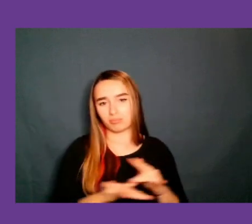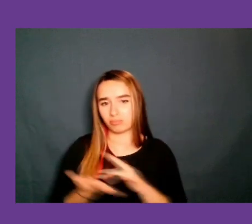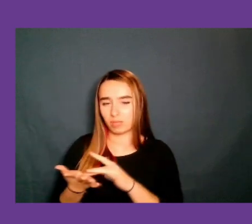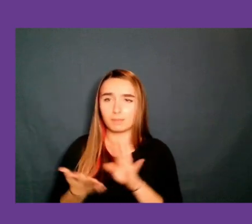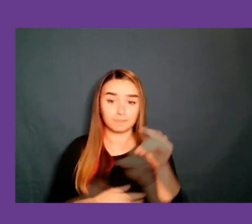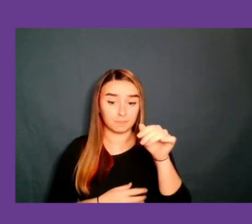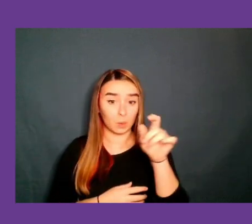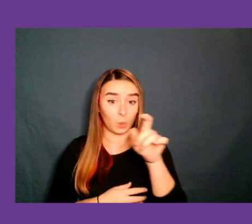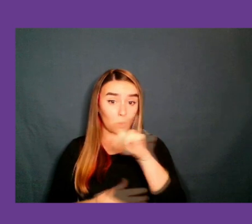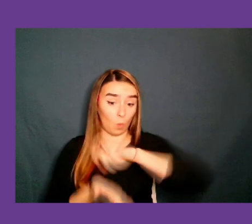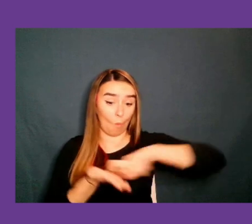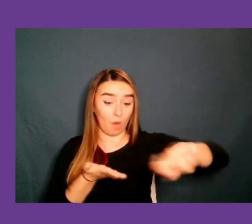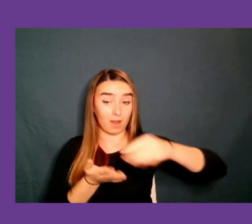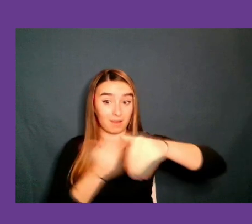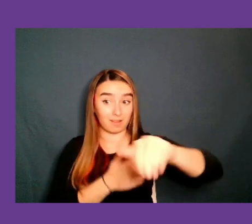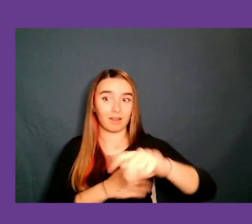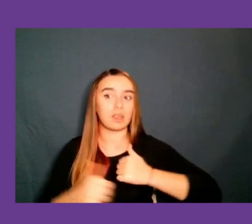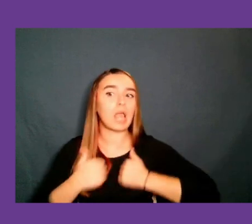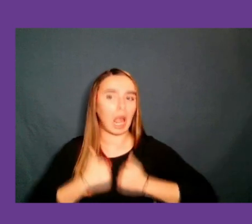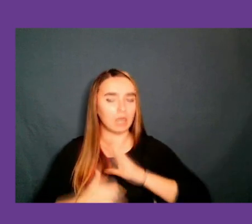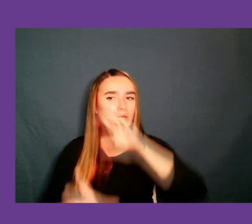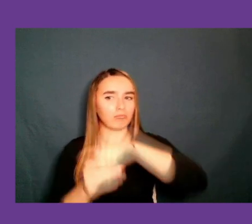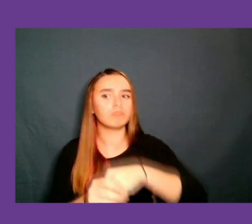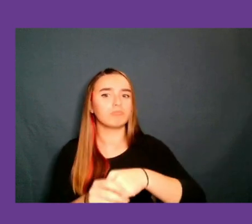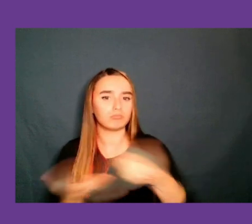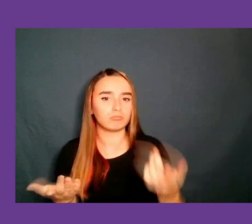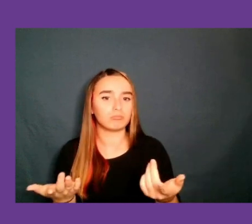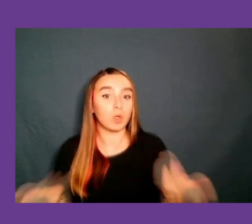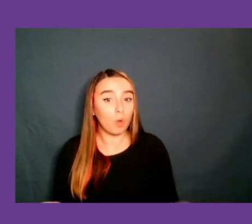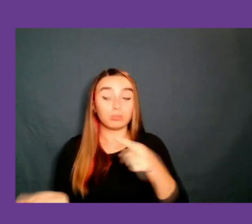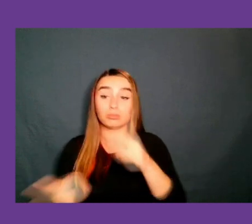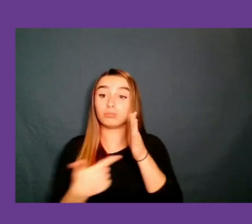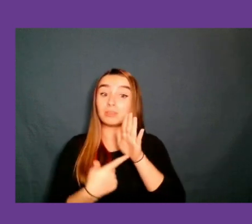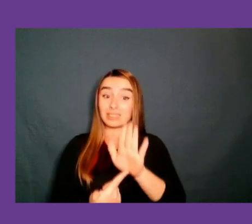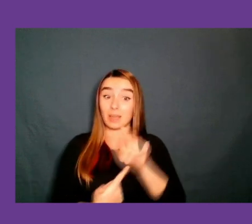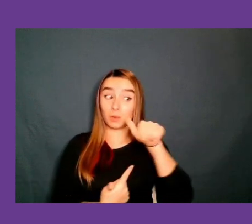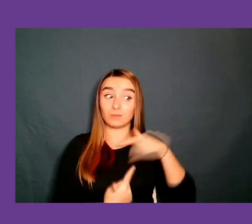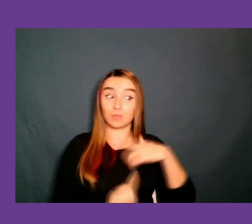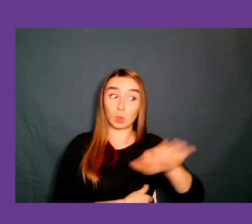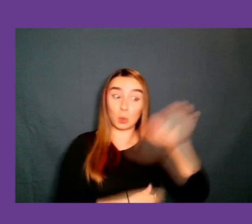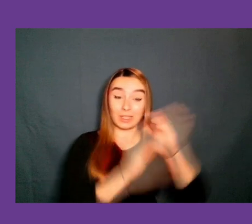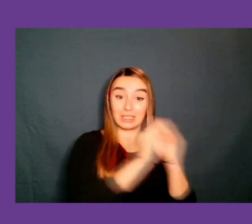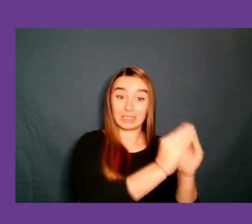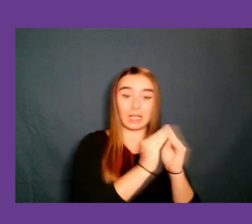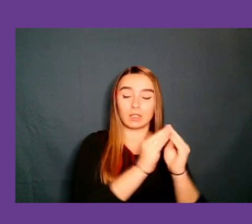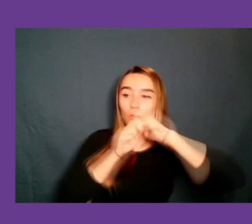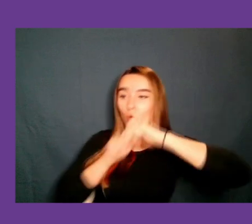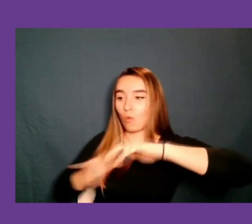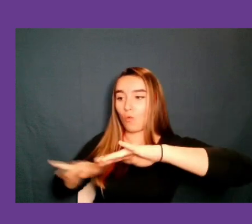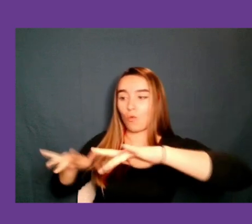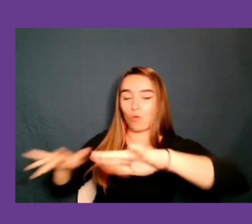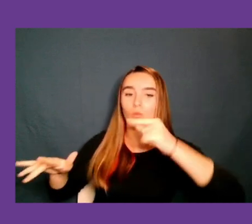in Canada and so on. So this is a good example where the European standards actually lead the way, and